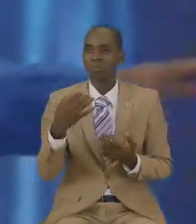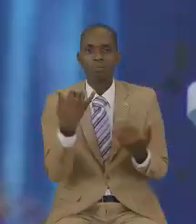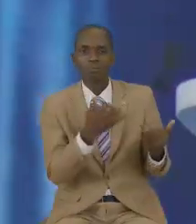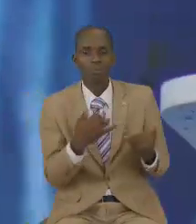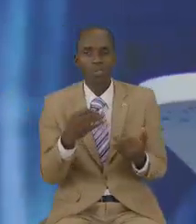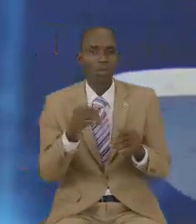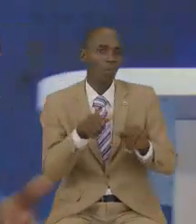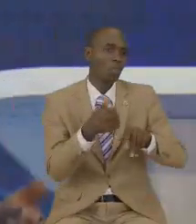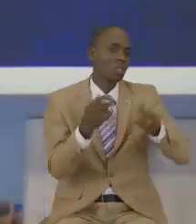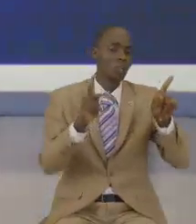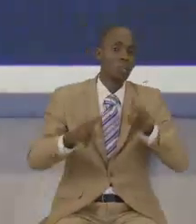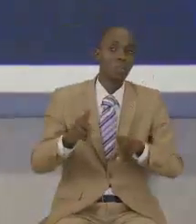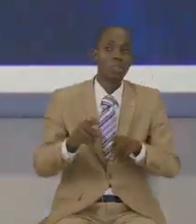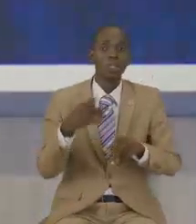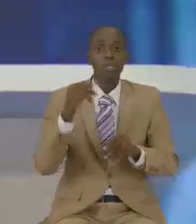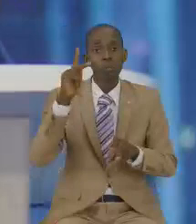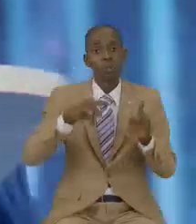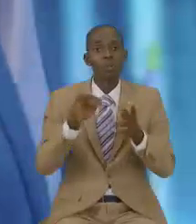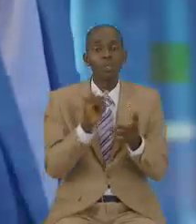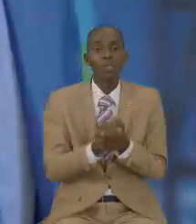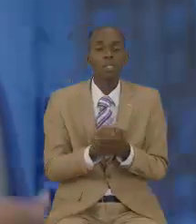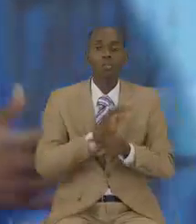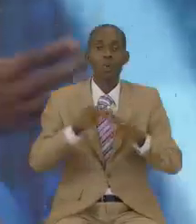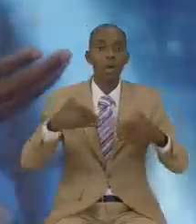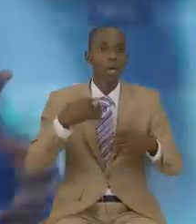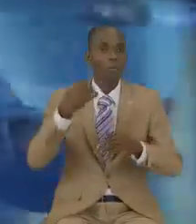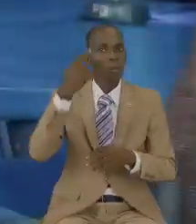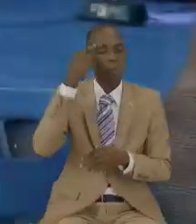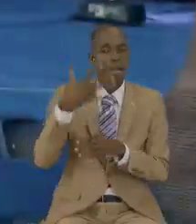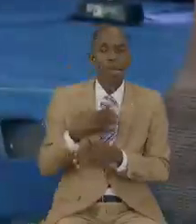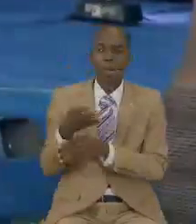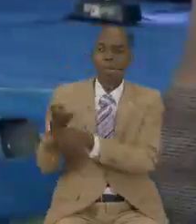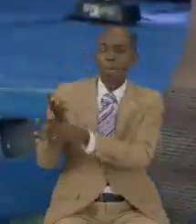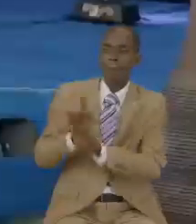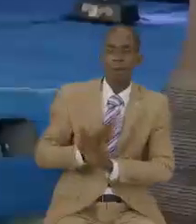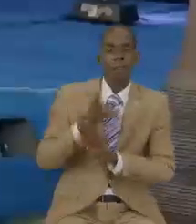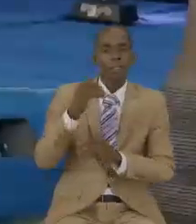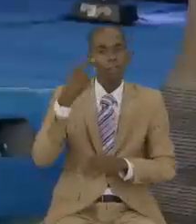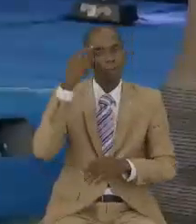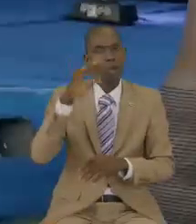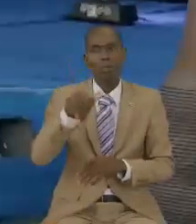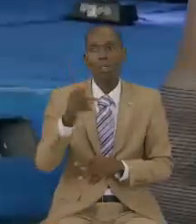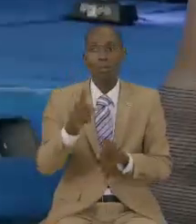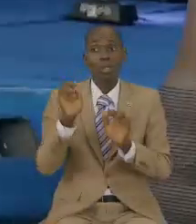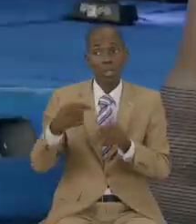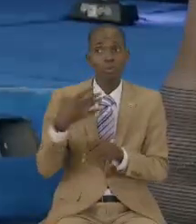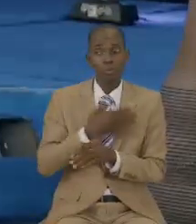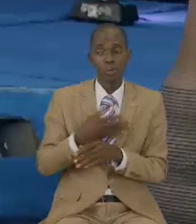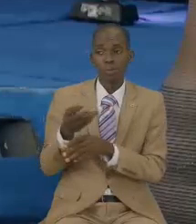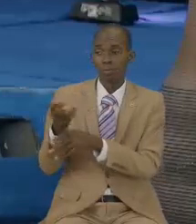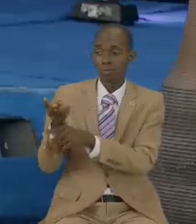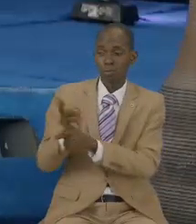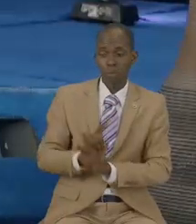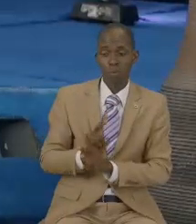other people, the people that don't have their mind and they borrow the minds of other people, can you lend me your mind